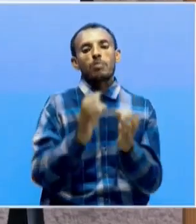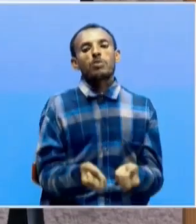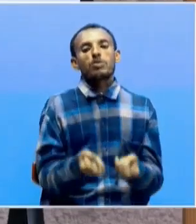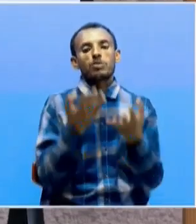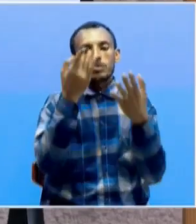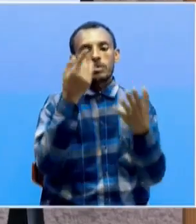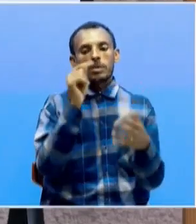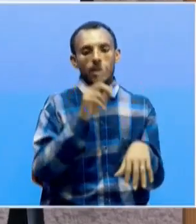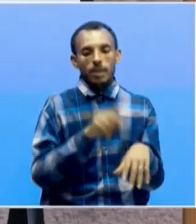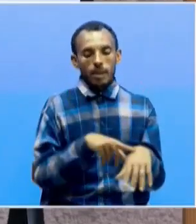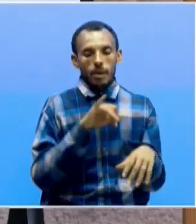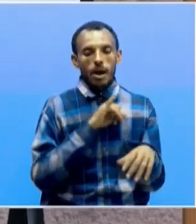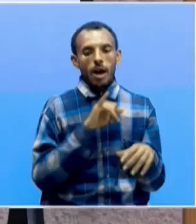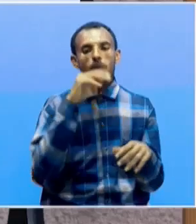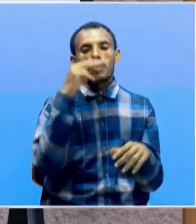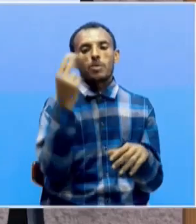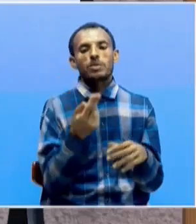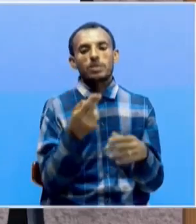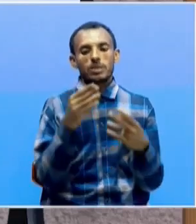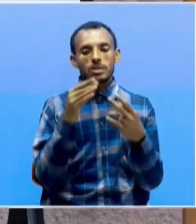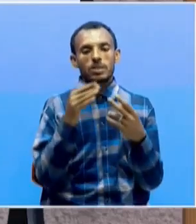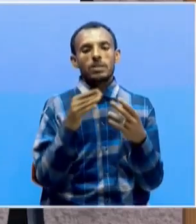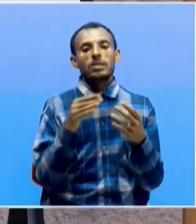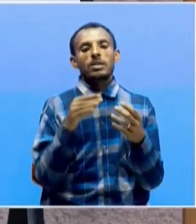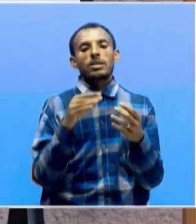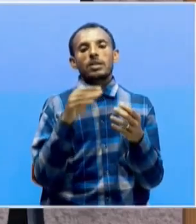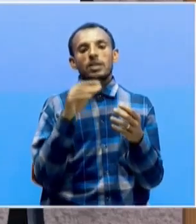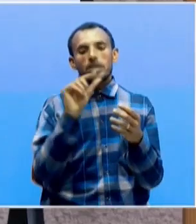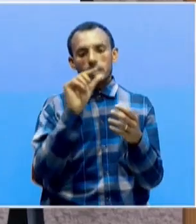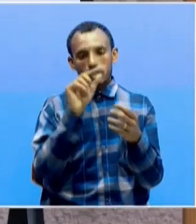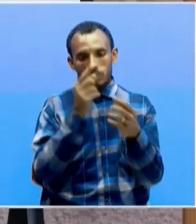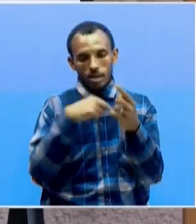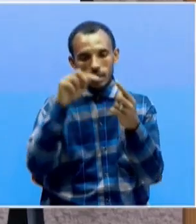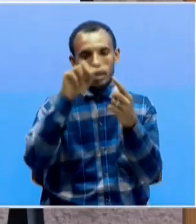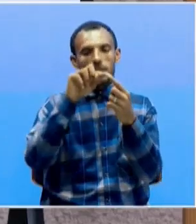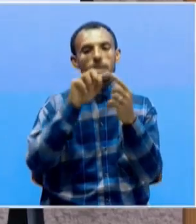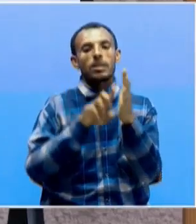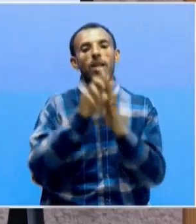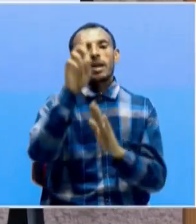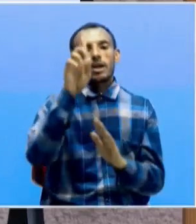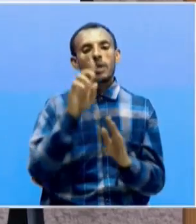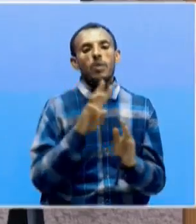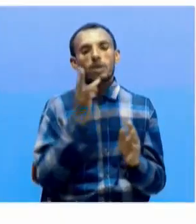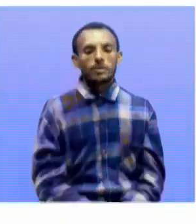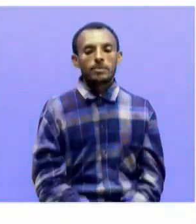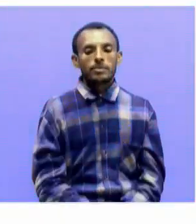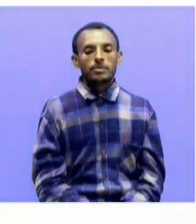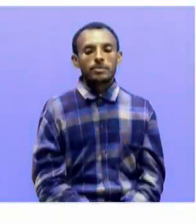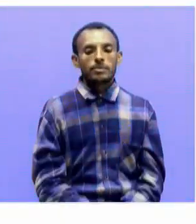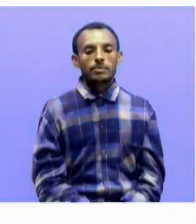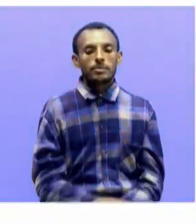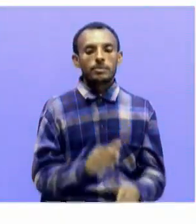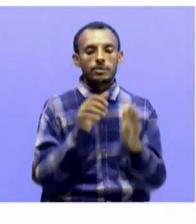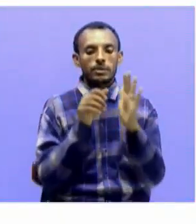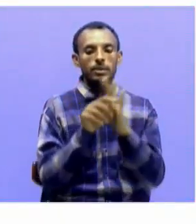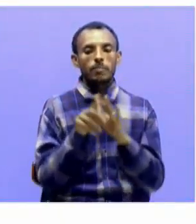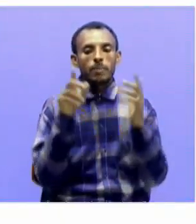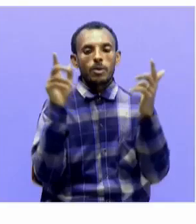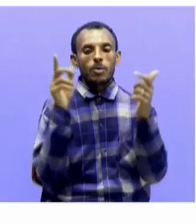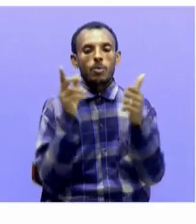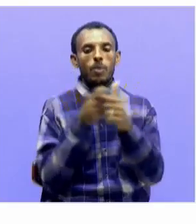to order the data set in ascending order. Now we'll see this through example. Example 1.